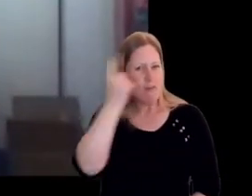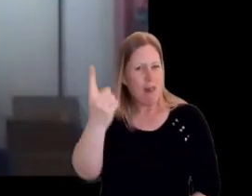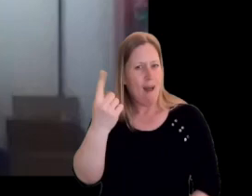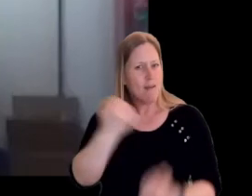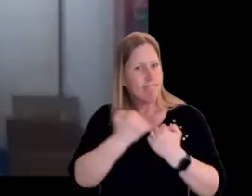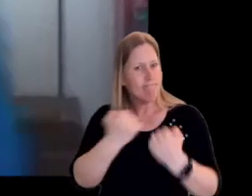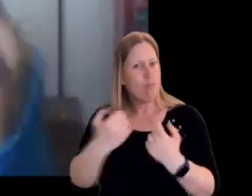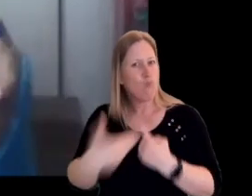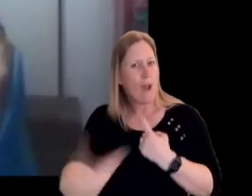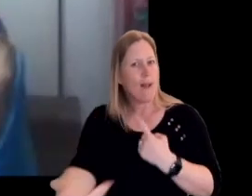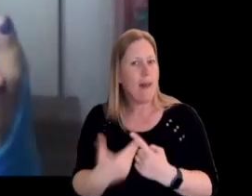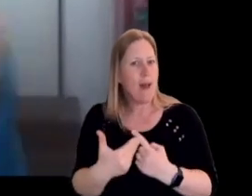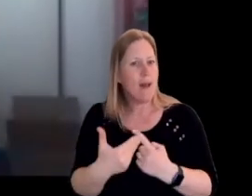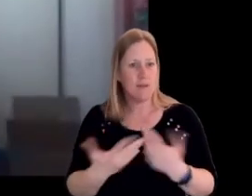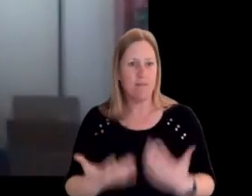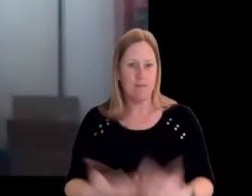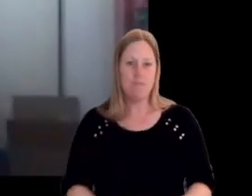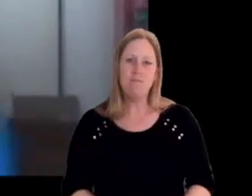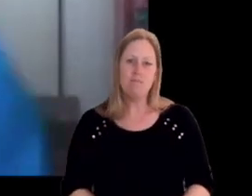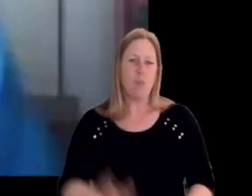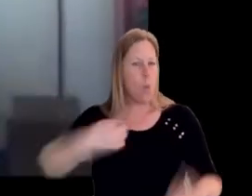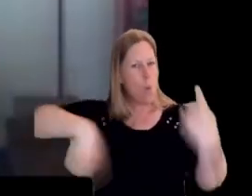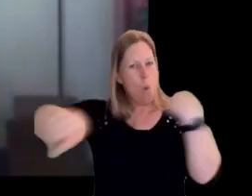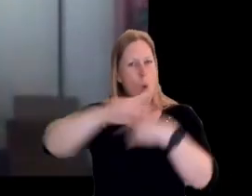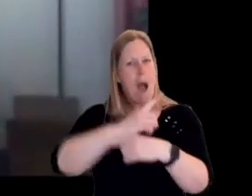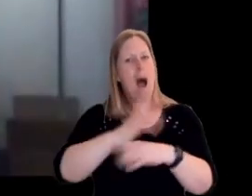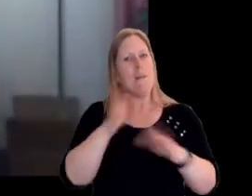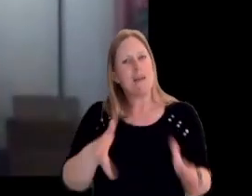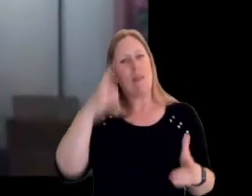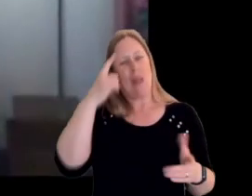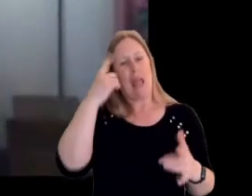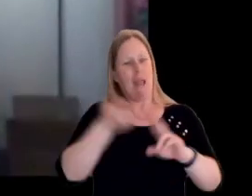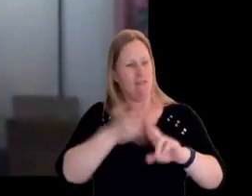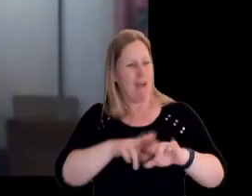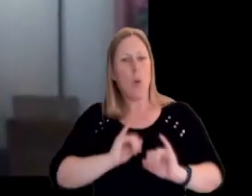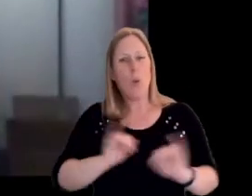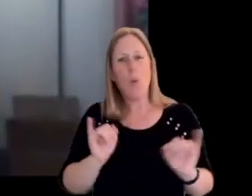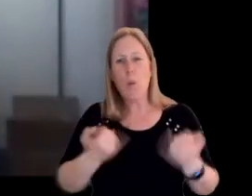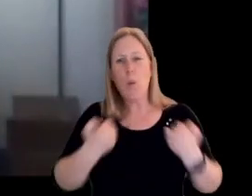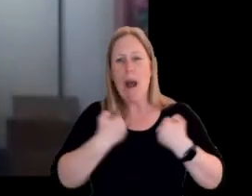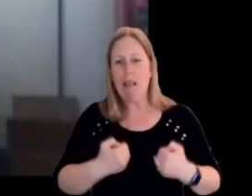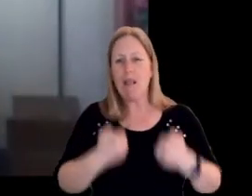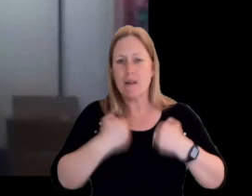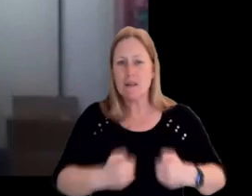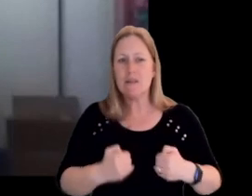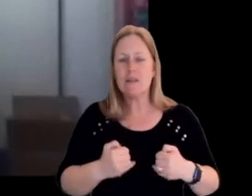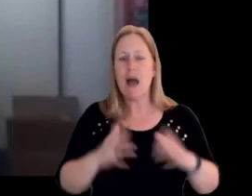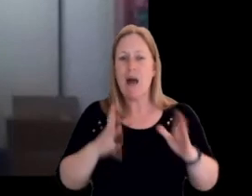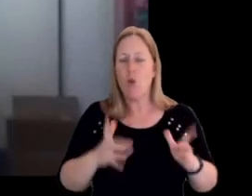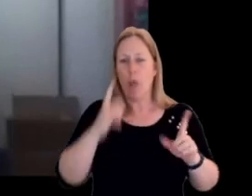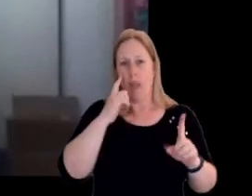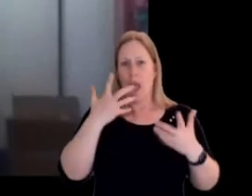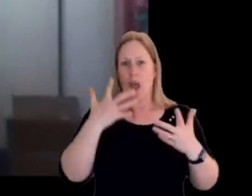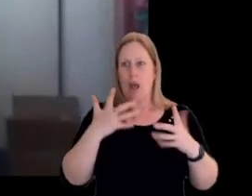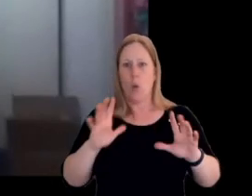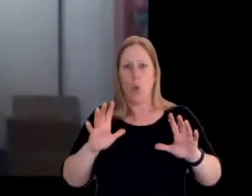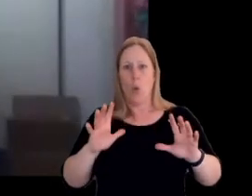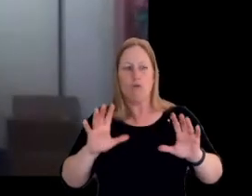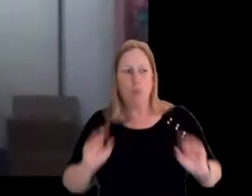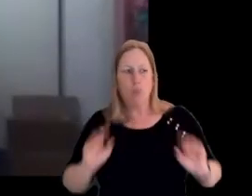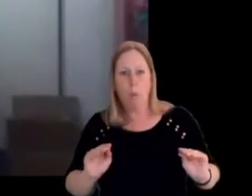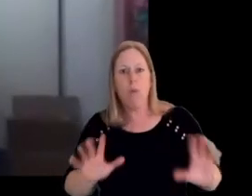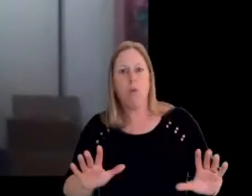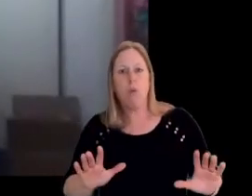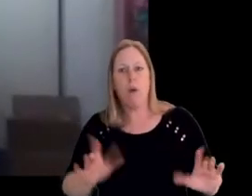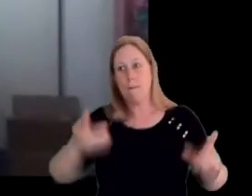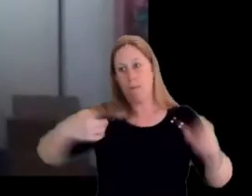think everyone, regardless, it's especially important if you're someone who lives with a chronic illness, but almost regardless of that, there's